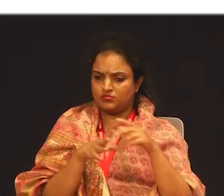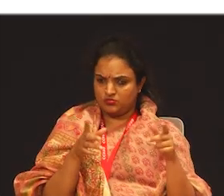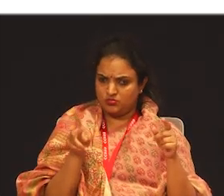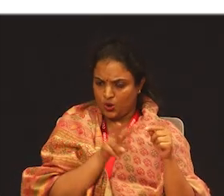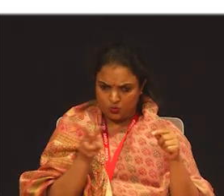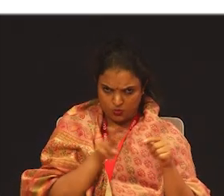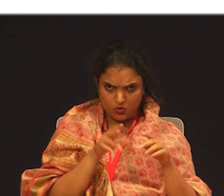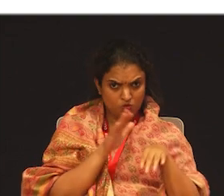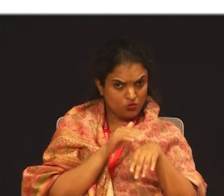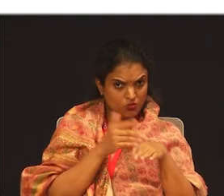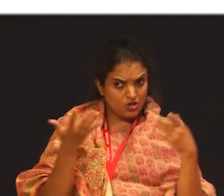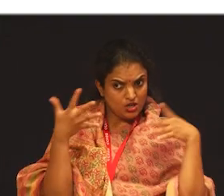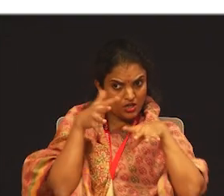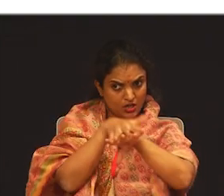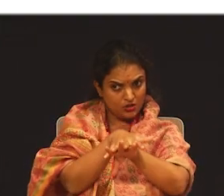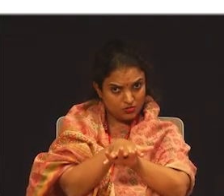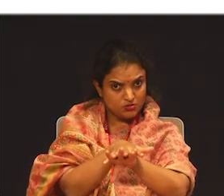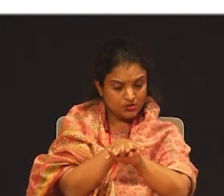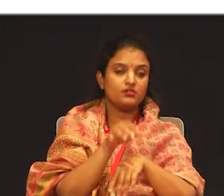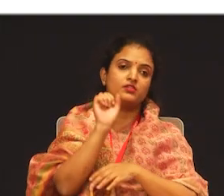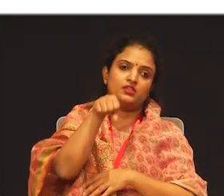classroom. Is it inclusion?